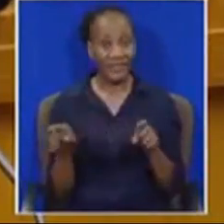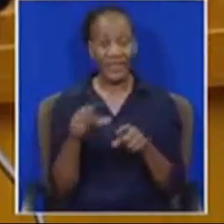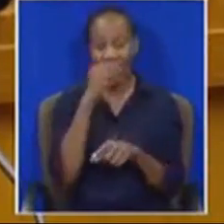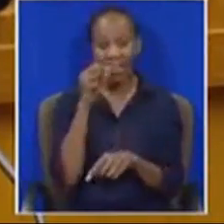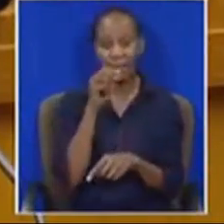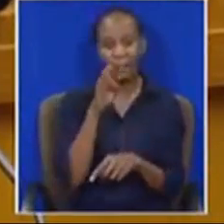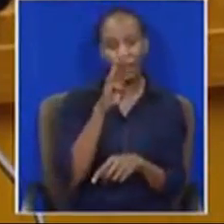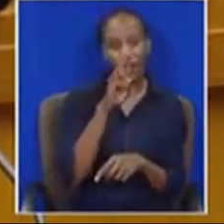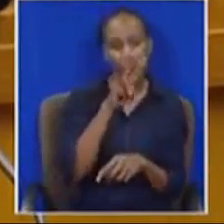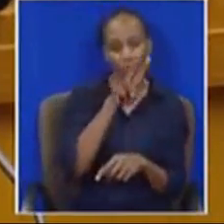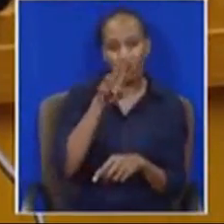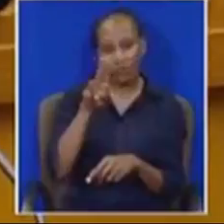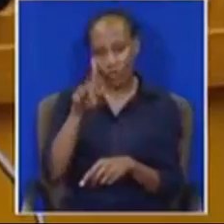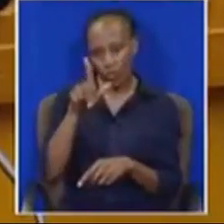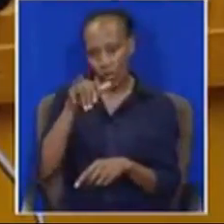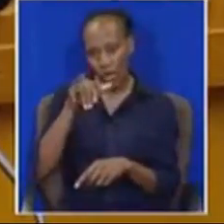Amavulindlela Funding Scheme.